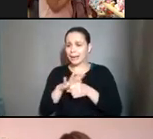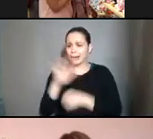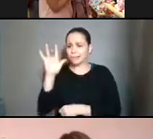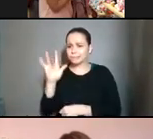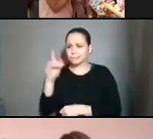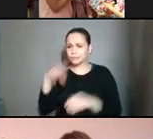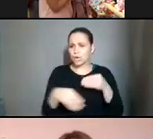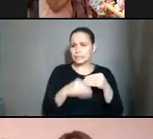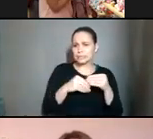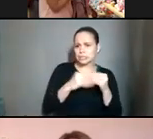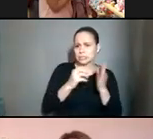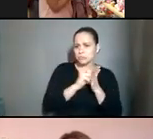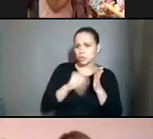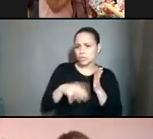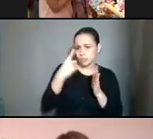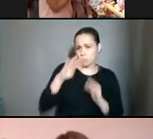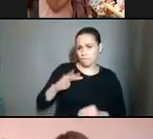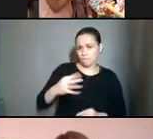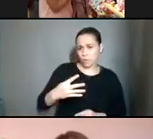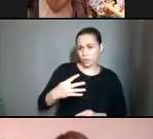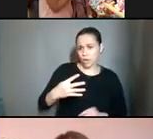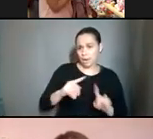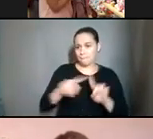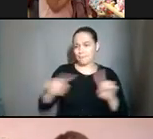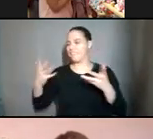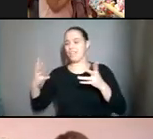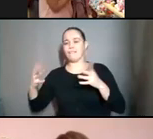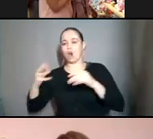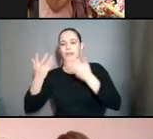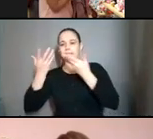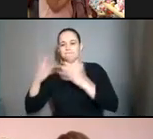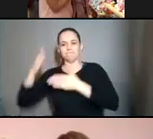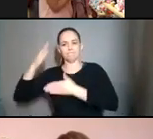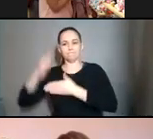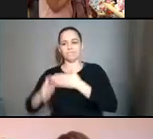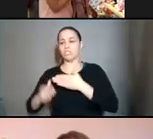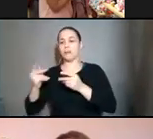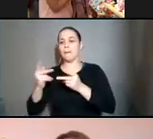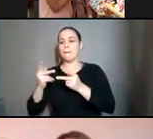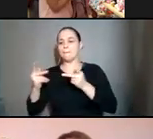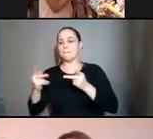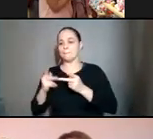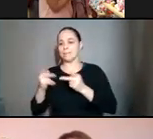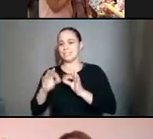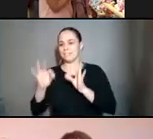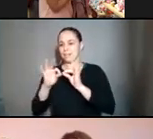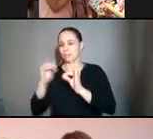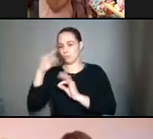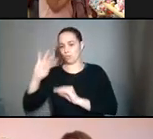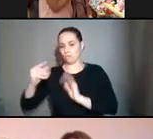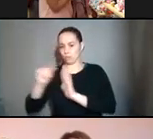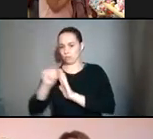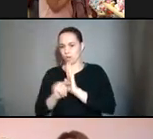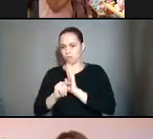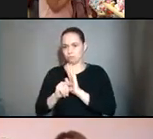the child has already completed place value for 4th grade. This is typical and is a